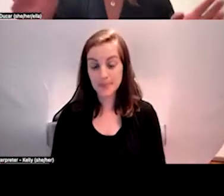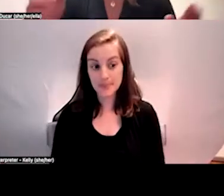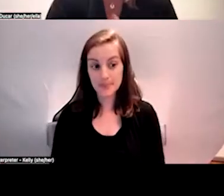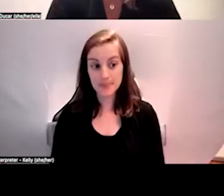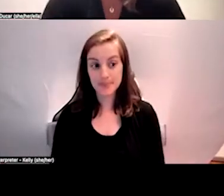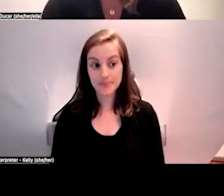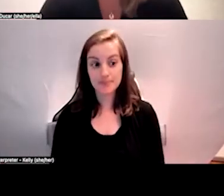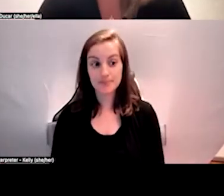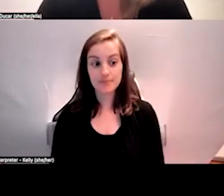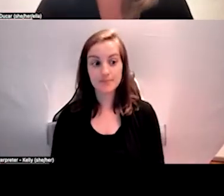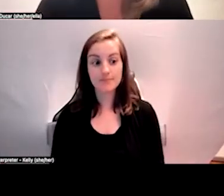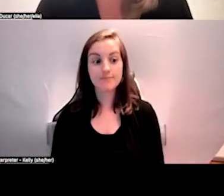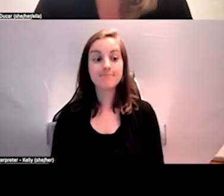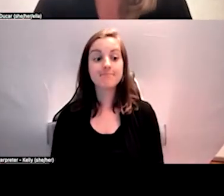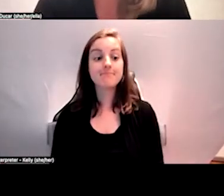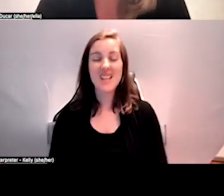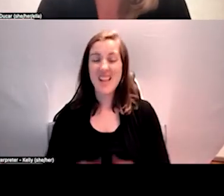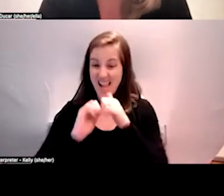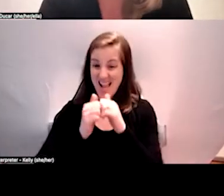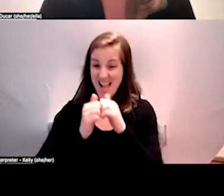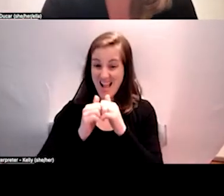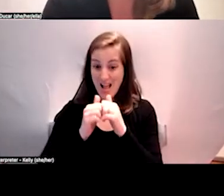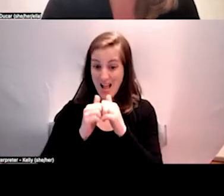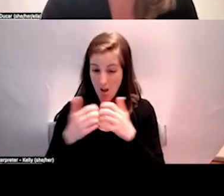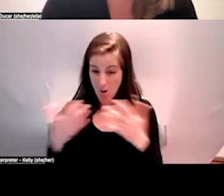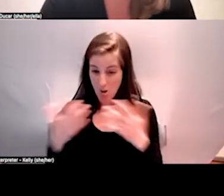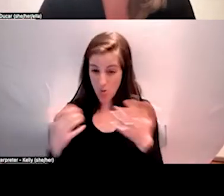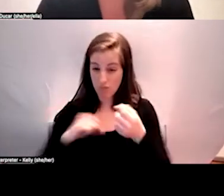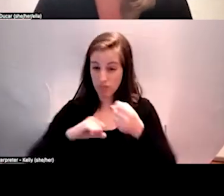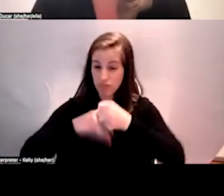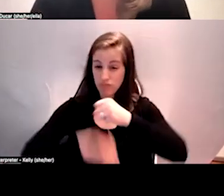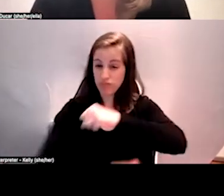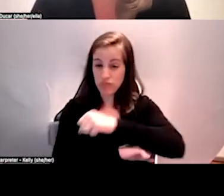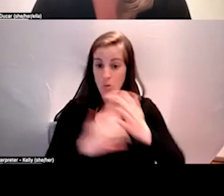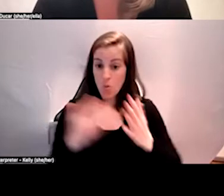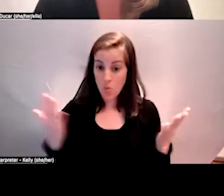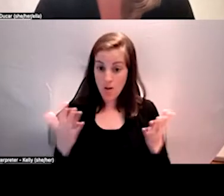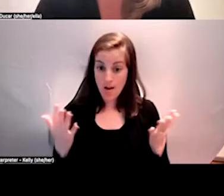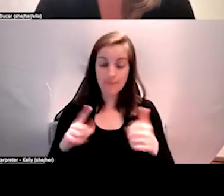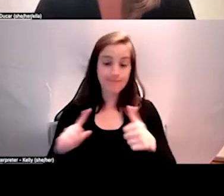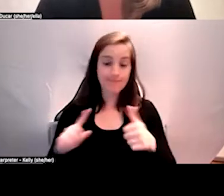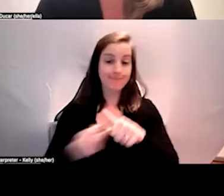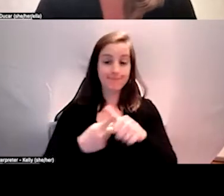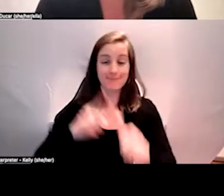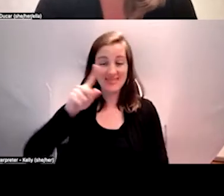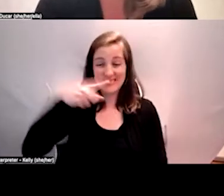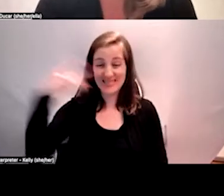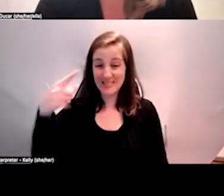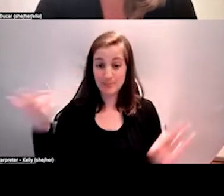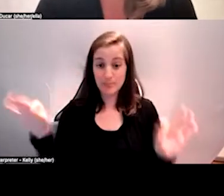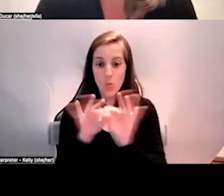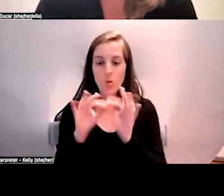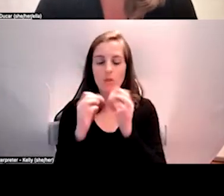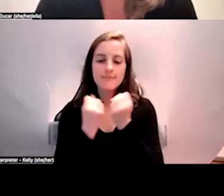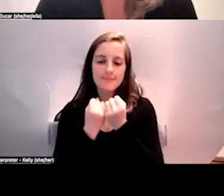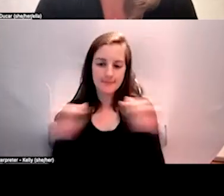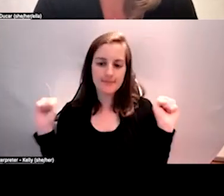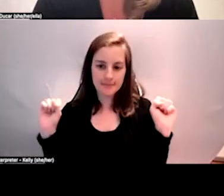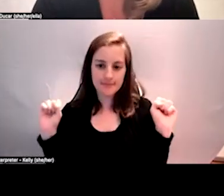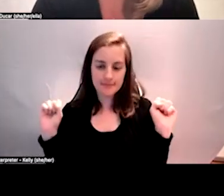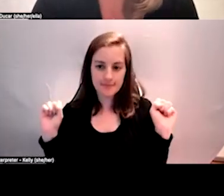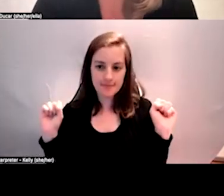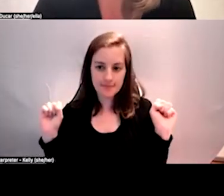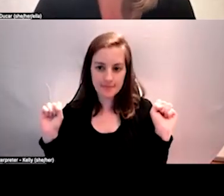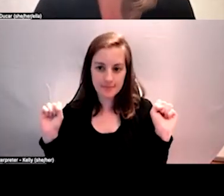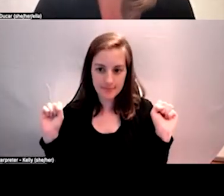foremost, safety, right? So I start as a provider in saying, I understand